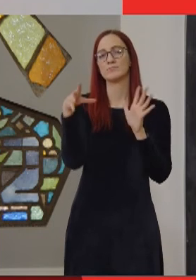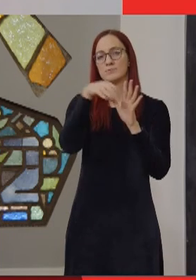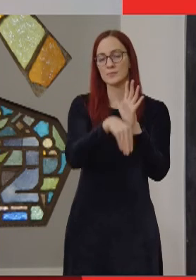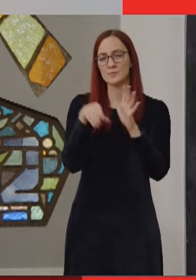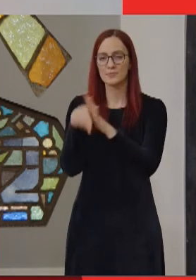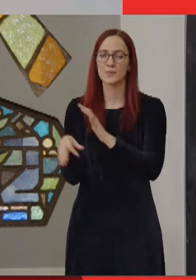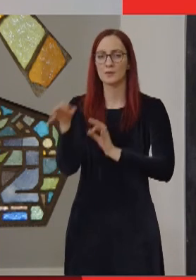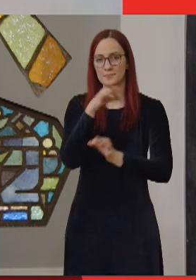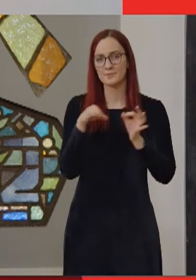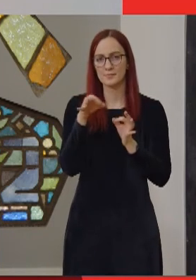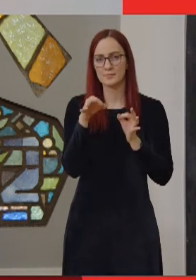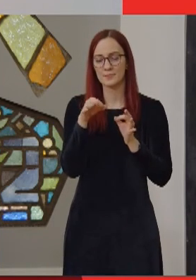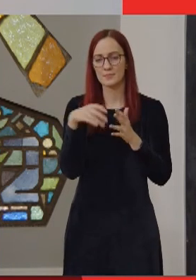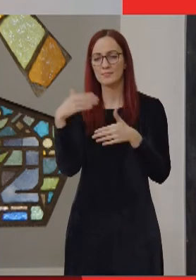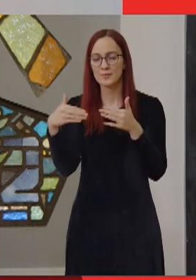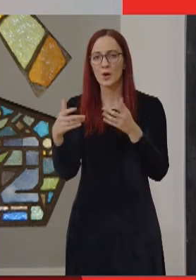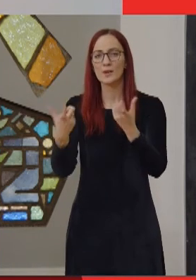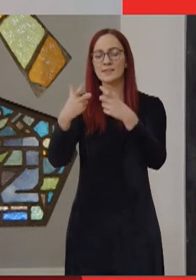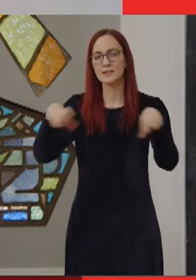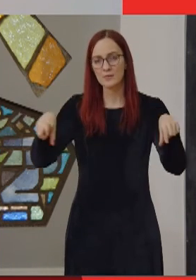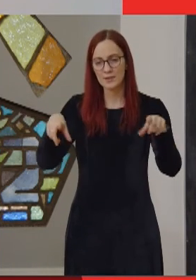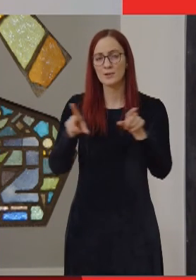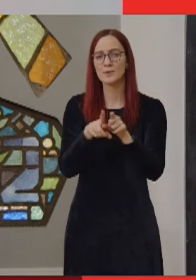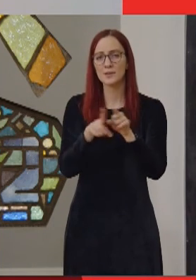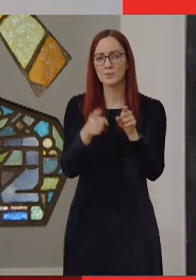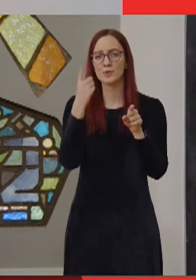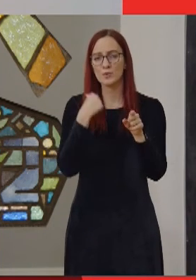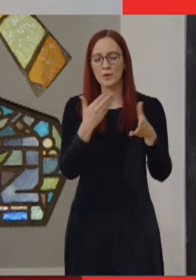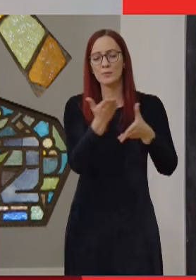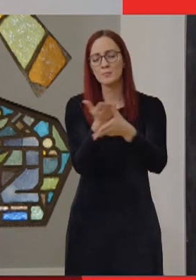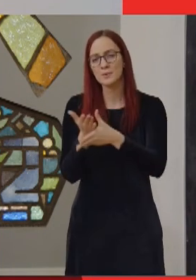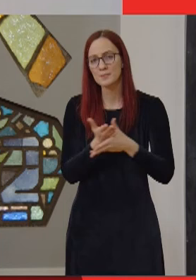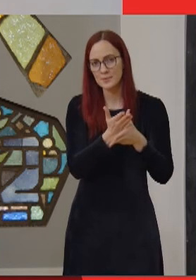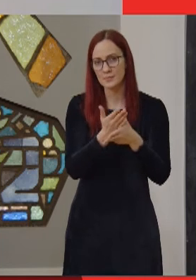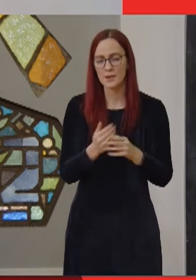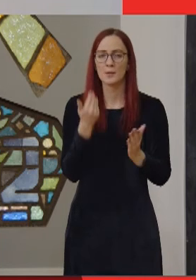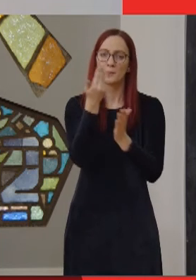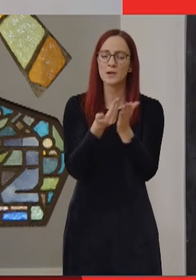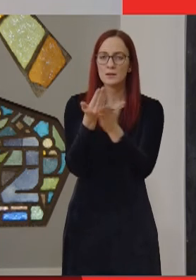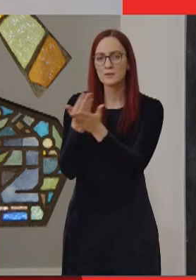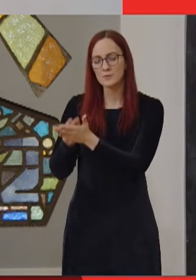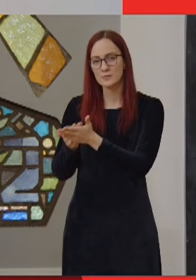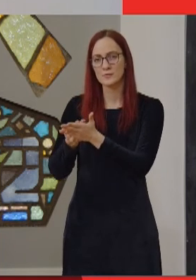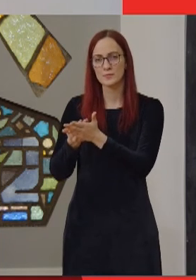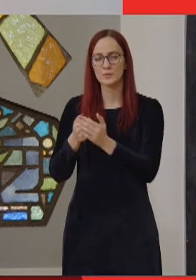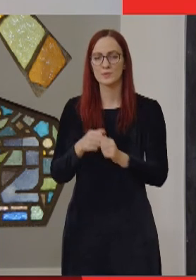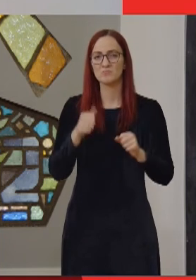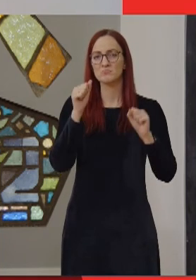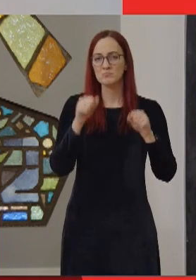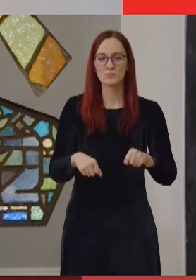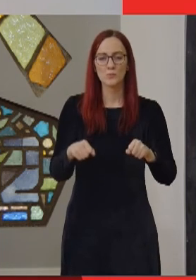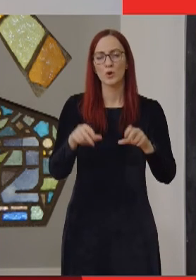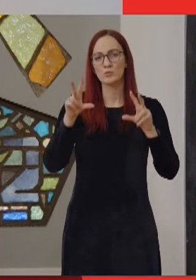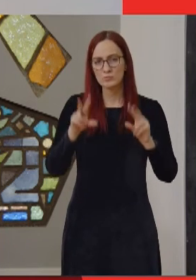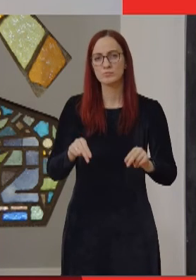And this aspect was included in the development programs of every ministry. We also want to work with municipalities, we want to consult